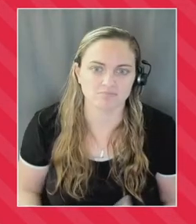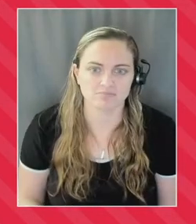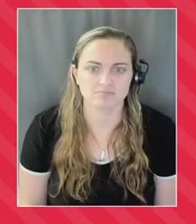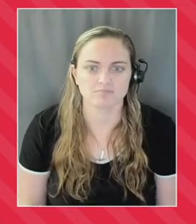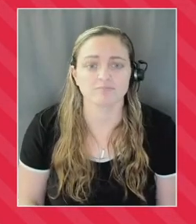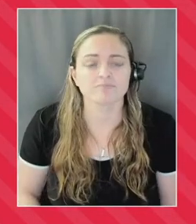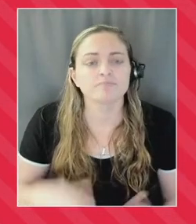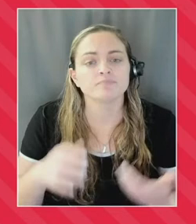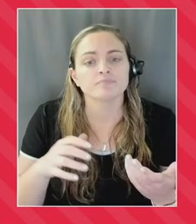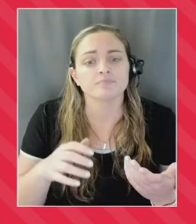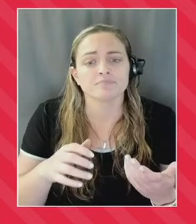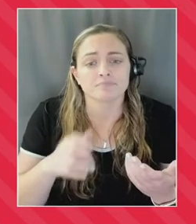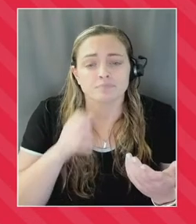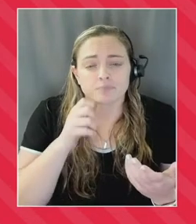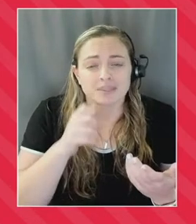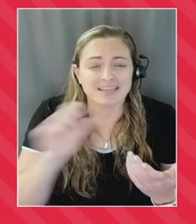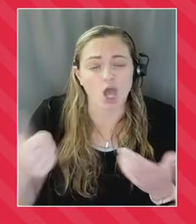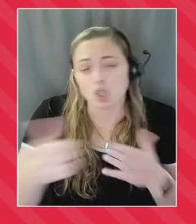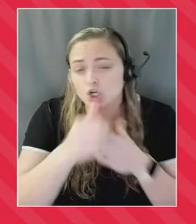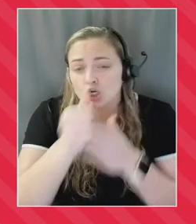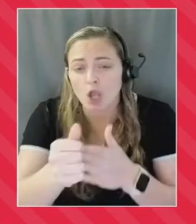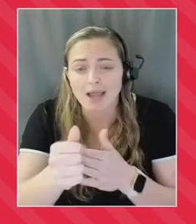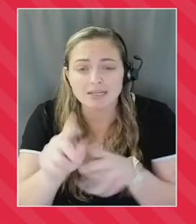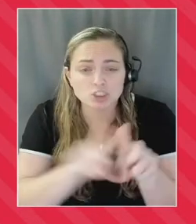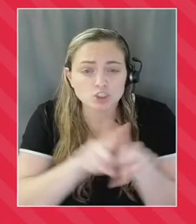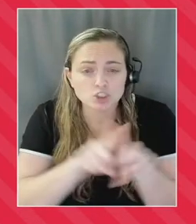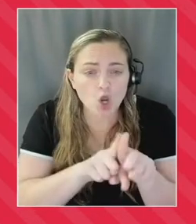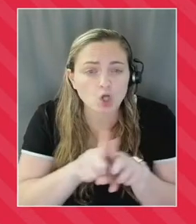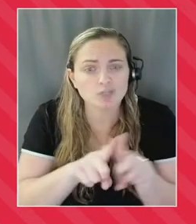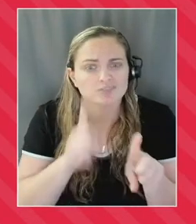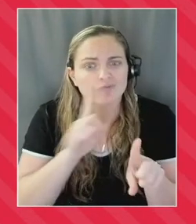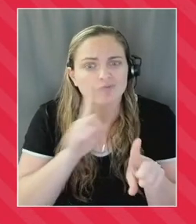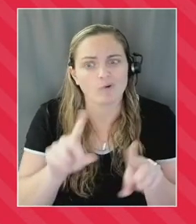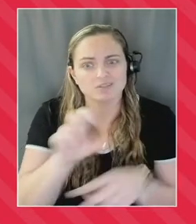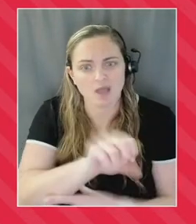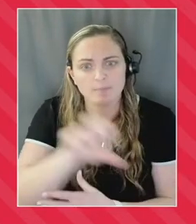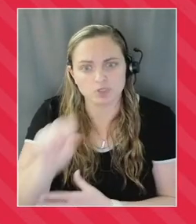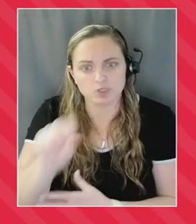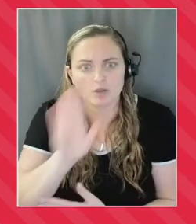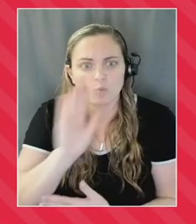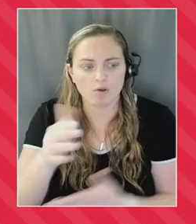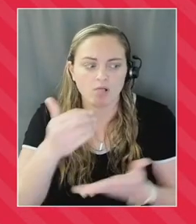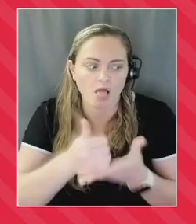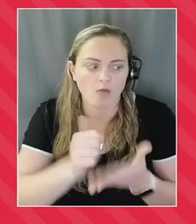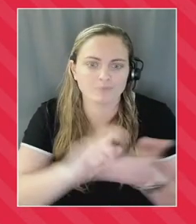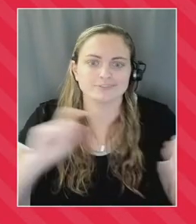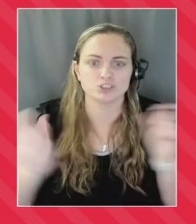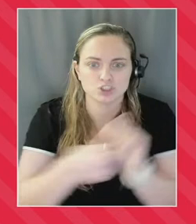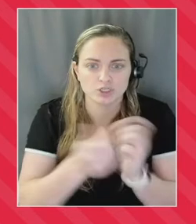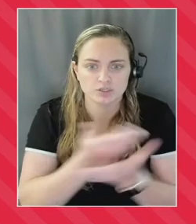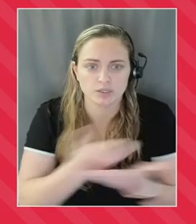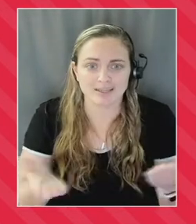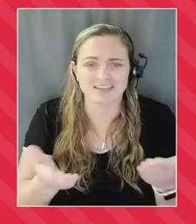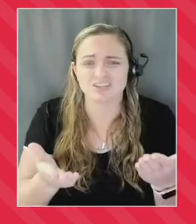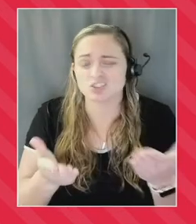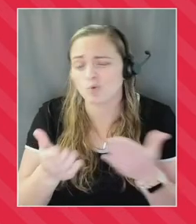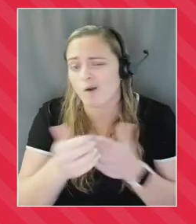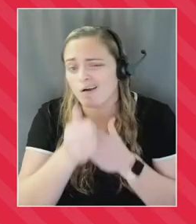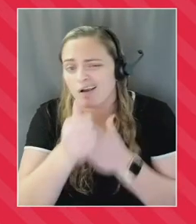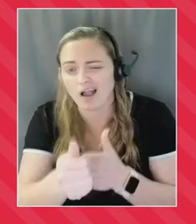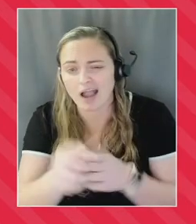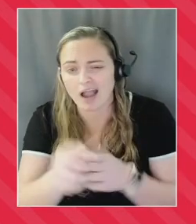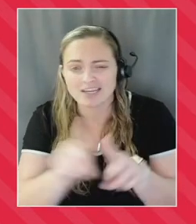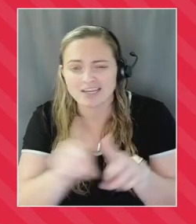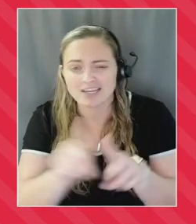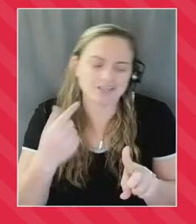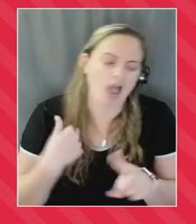added guiding stars ratings to our beverages at Stop & Shop this year, which will help guide these changes. So our guiding star is a rating system where products